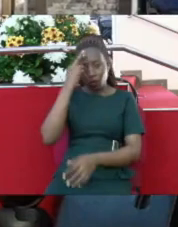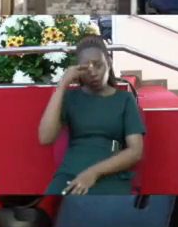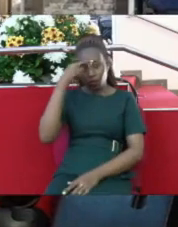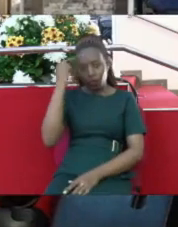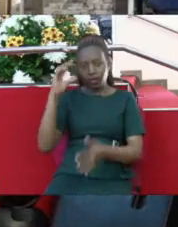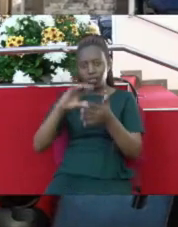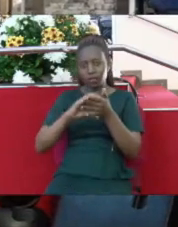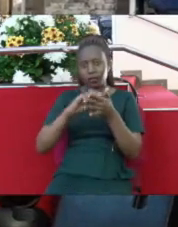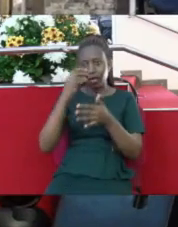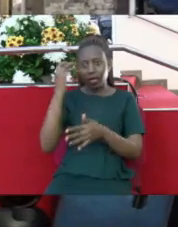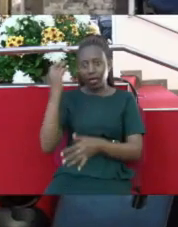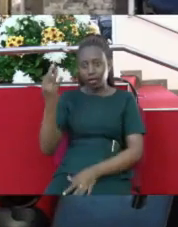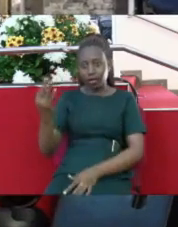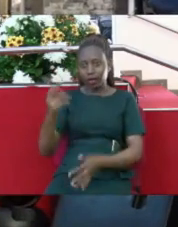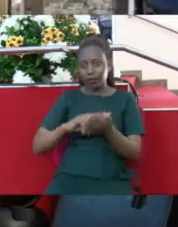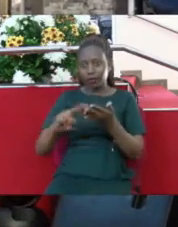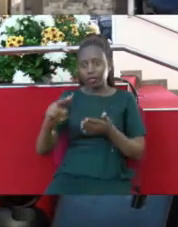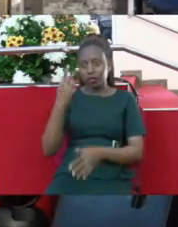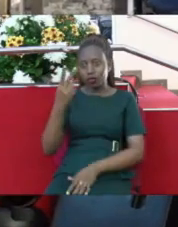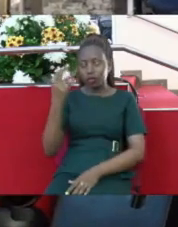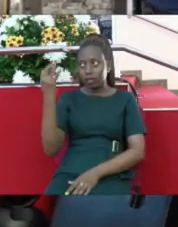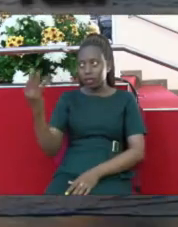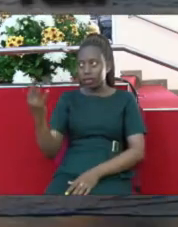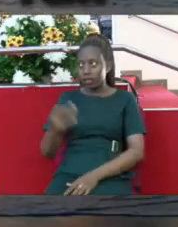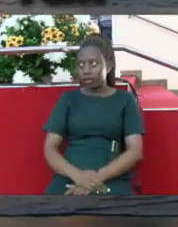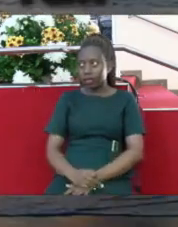verse 23. Sura ya 3 mstari wa